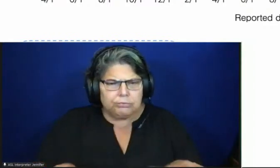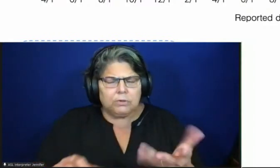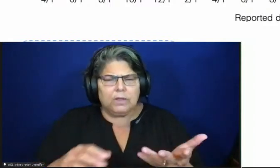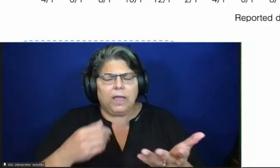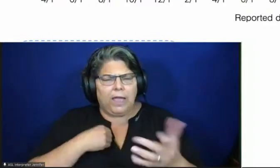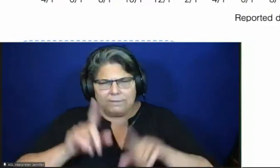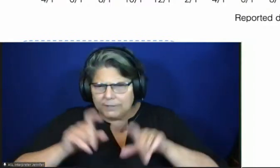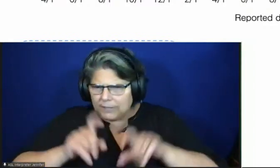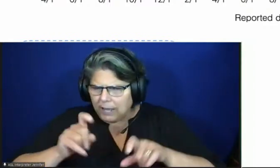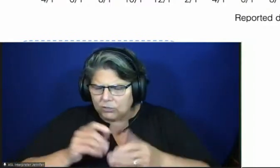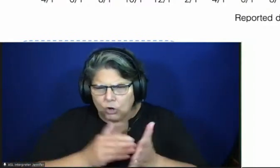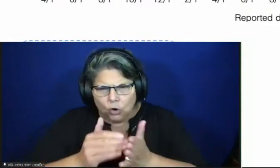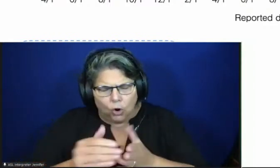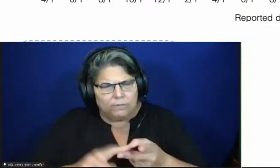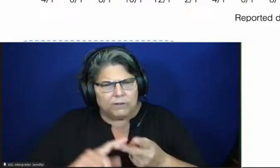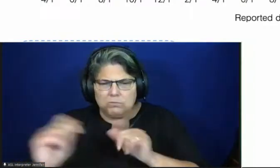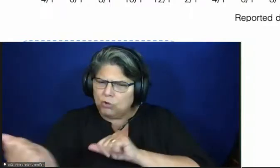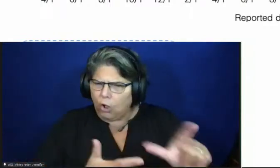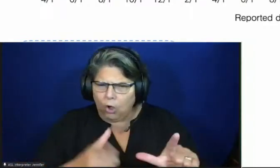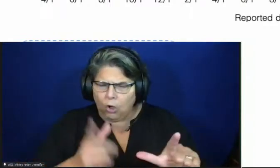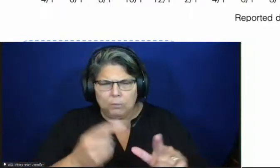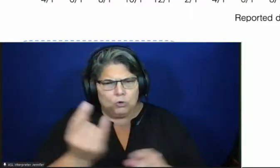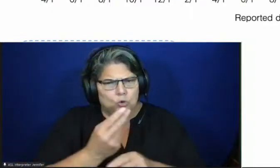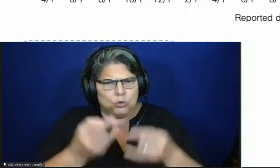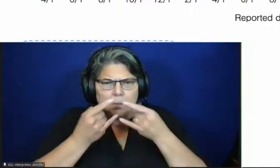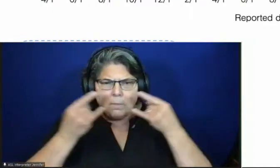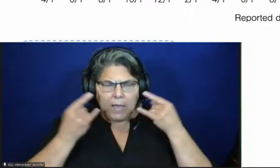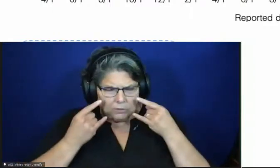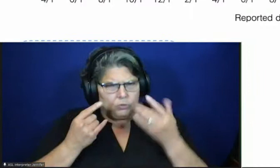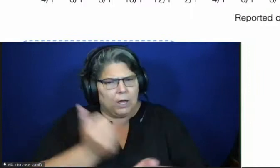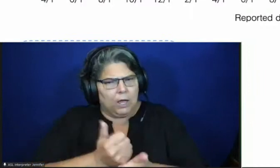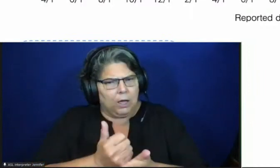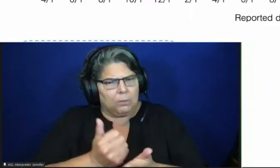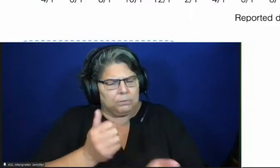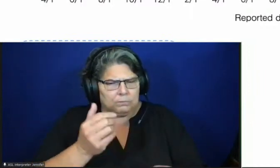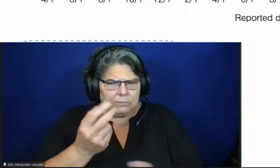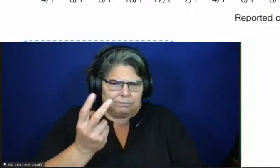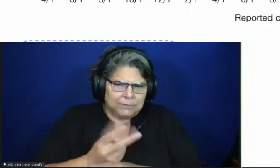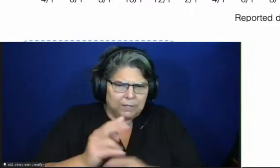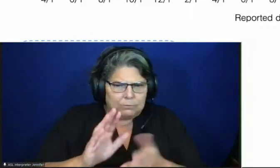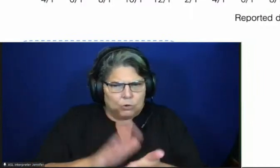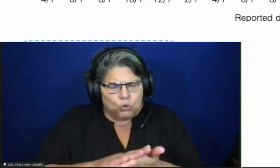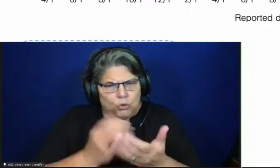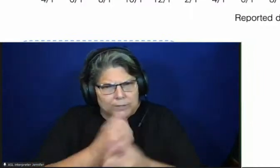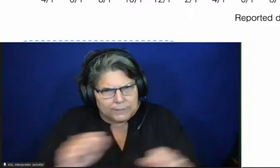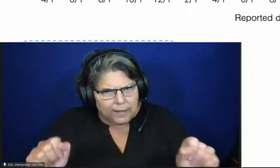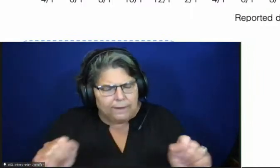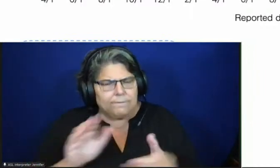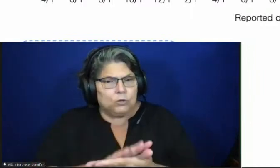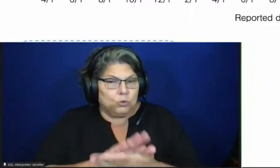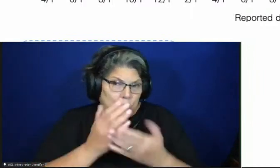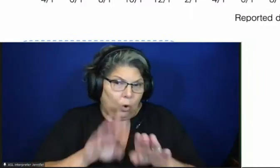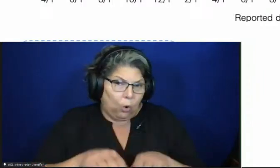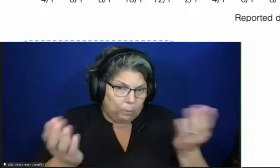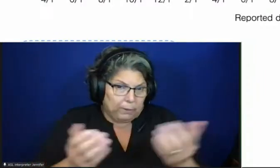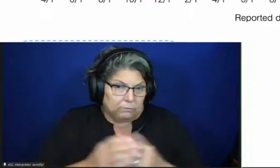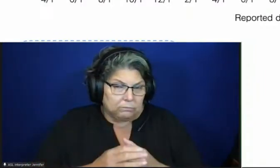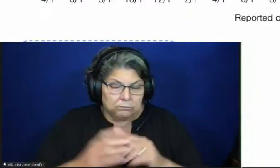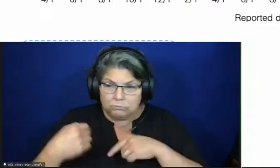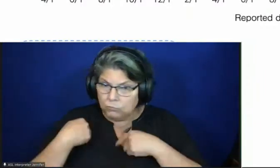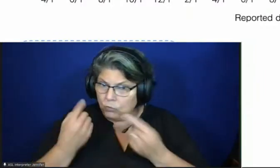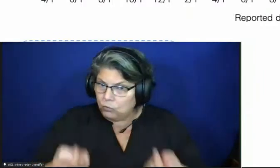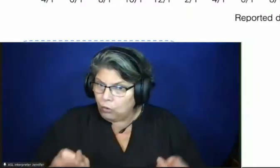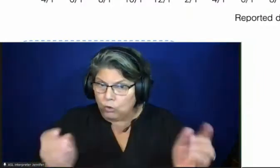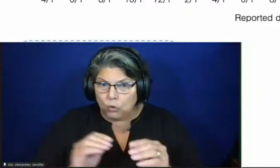keep the staff and the children safe and keep the schools open. To date, we have had no outbreaks. We have detected